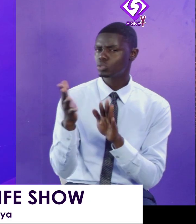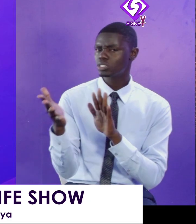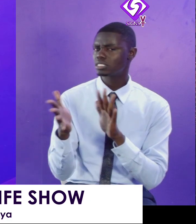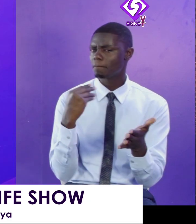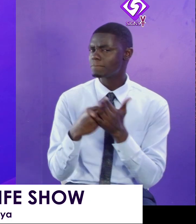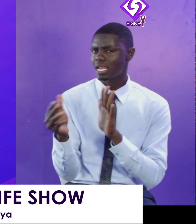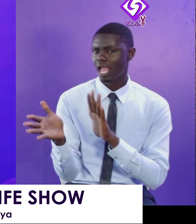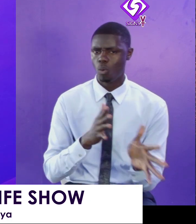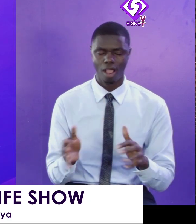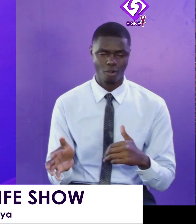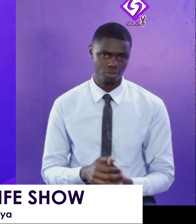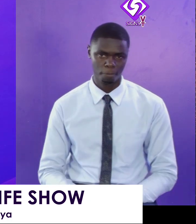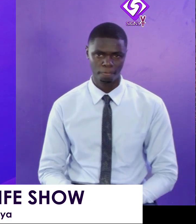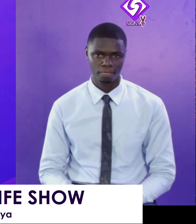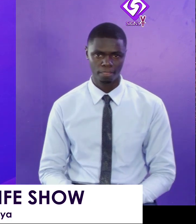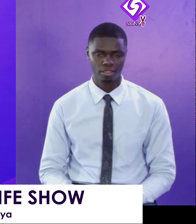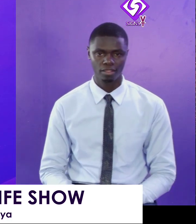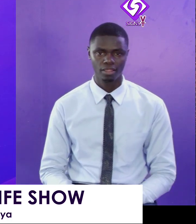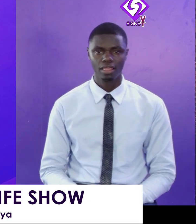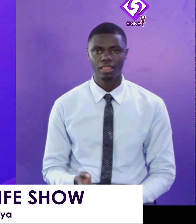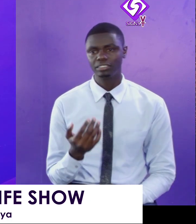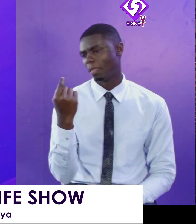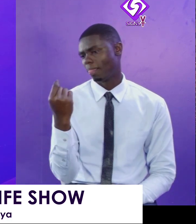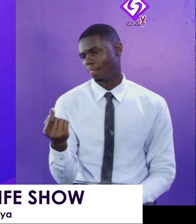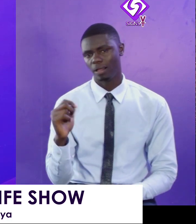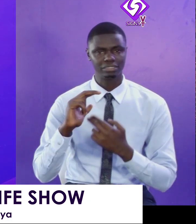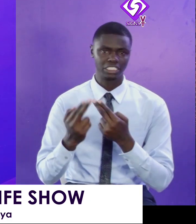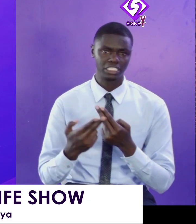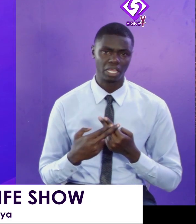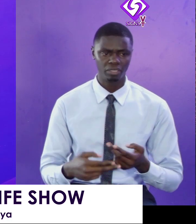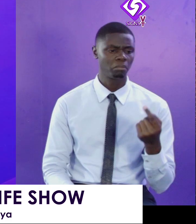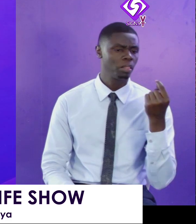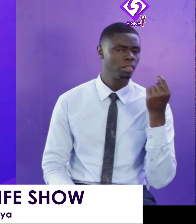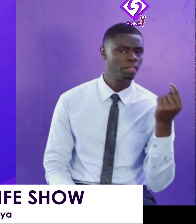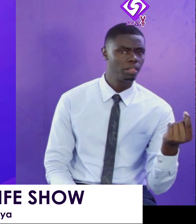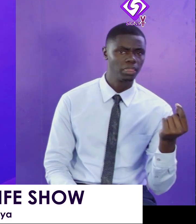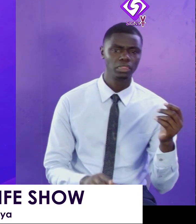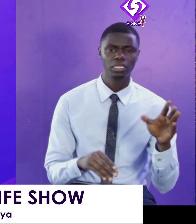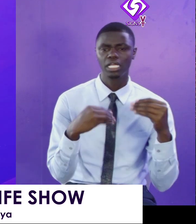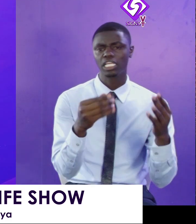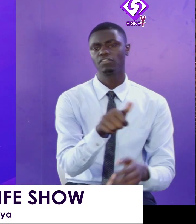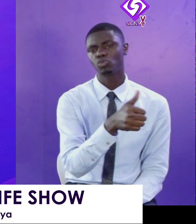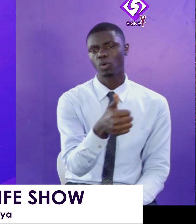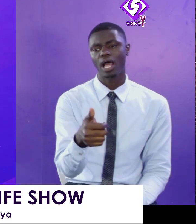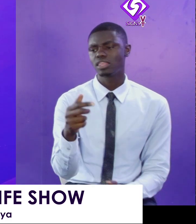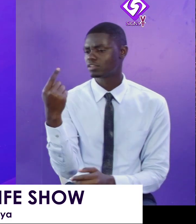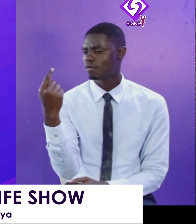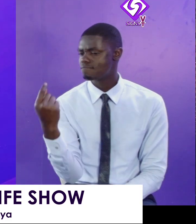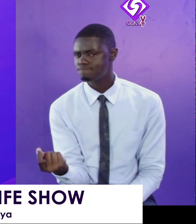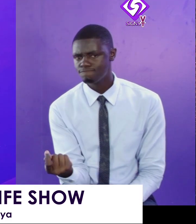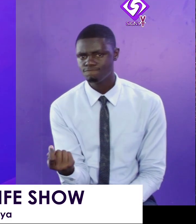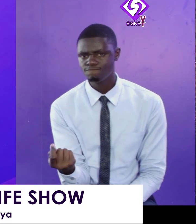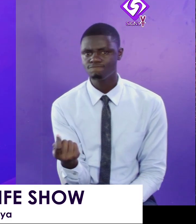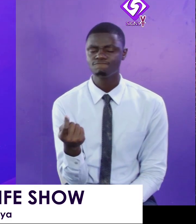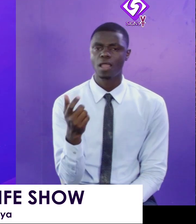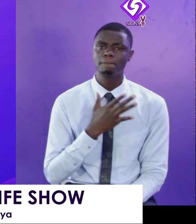money? Of course, there is a little I used for saving. There is a little I used for giving to others. There is a little I used